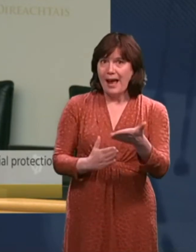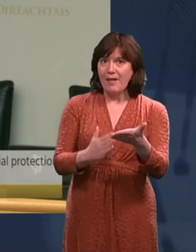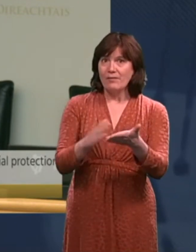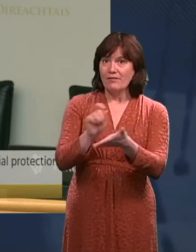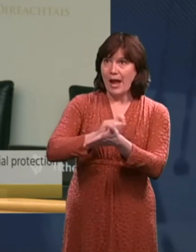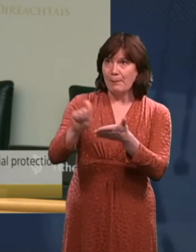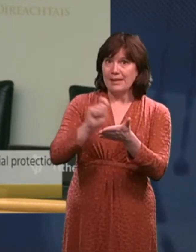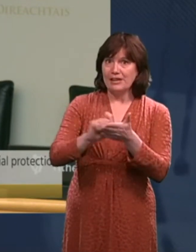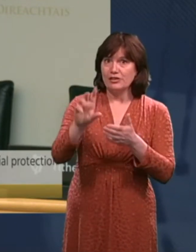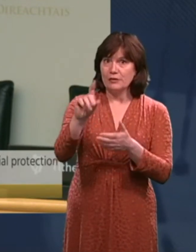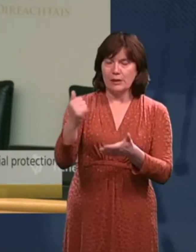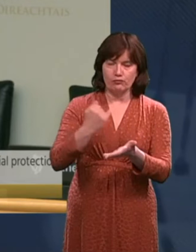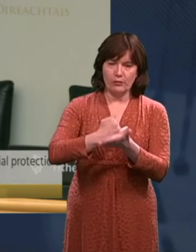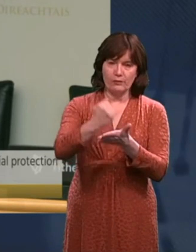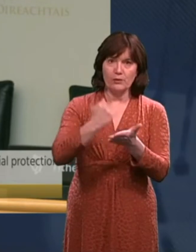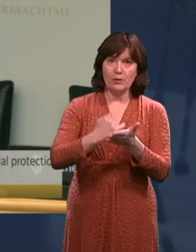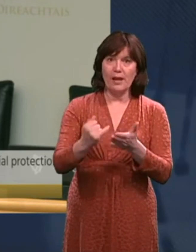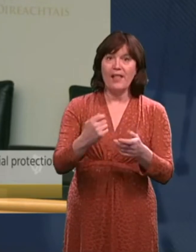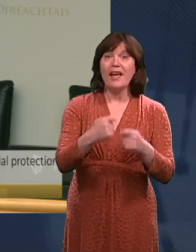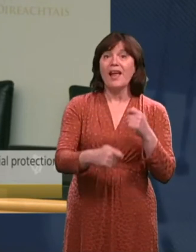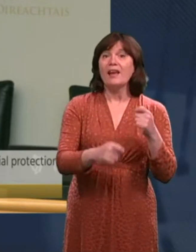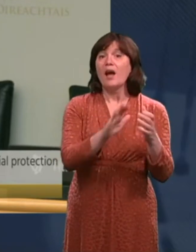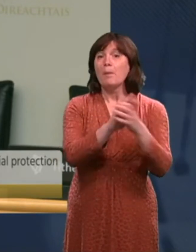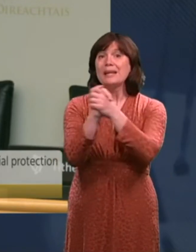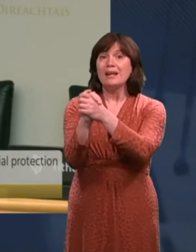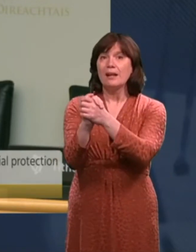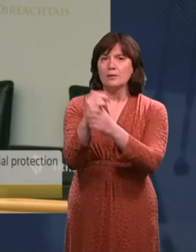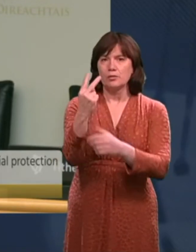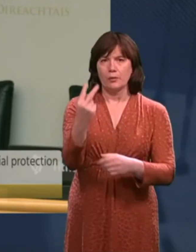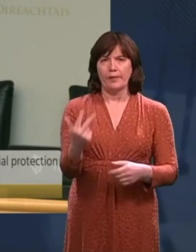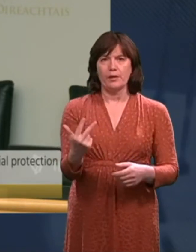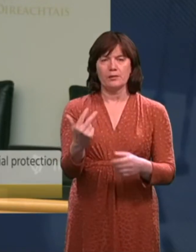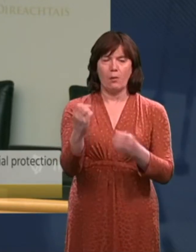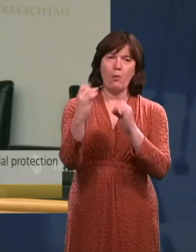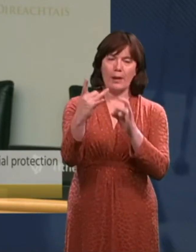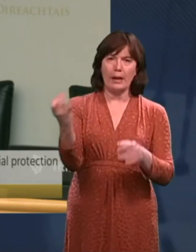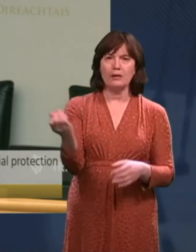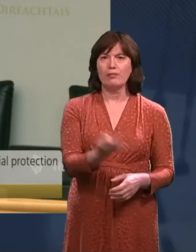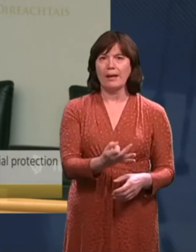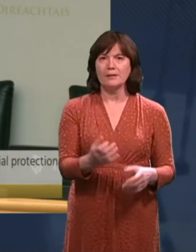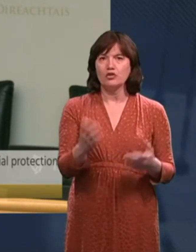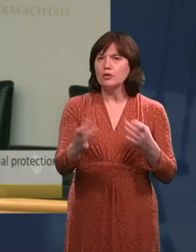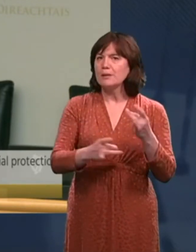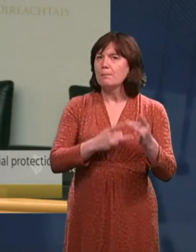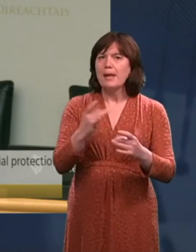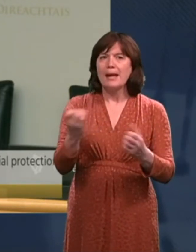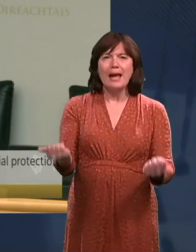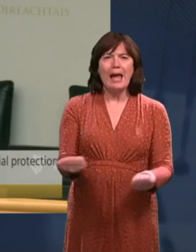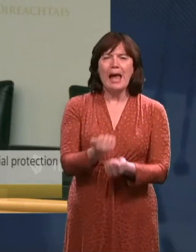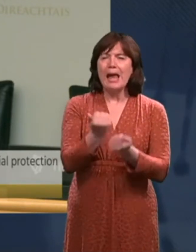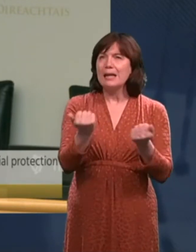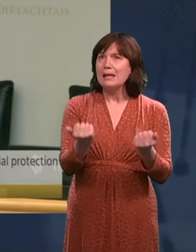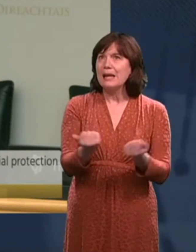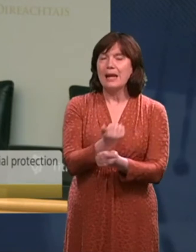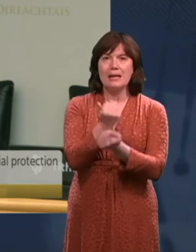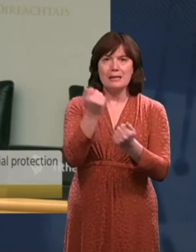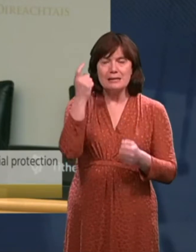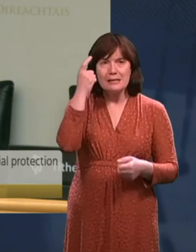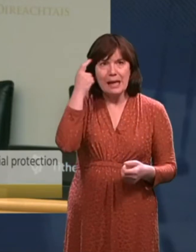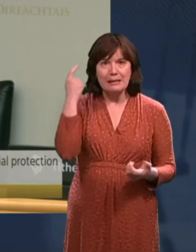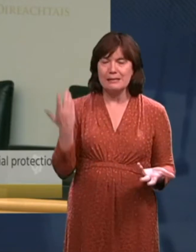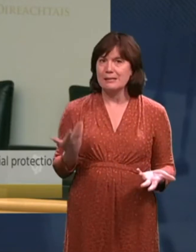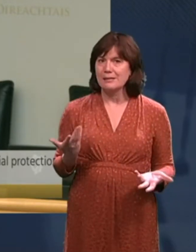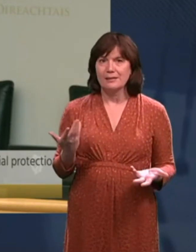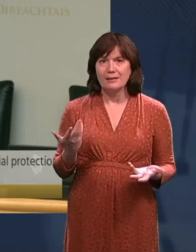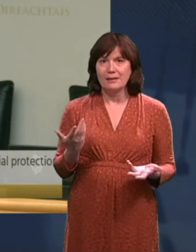refused, and then on appeal, almost 2/3 of them are granted. That just doesn't make any actual sense. And how is